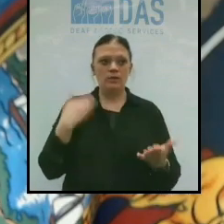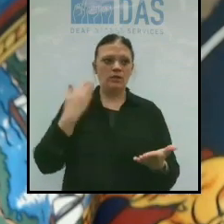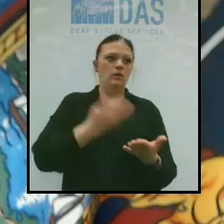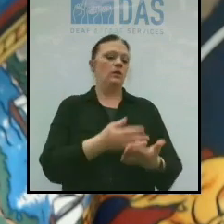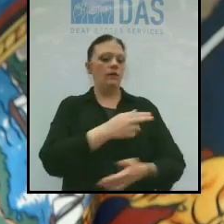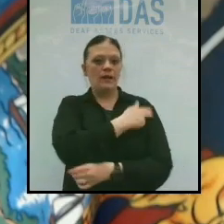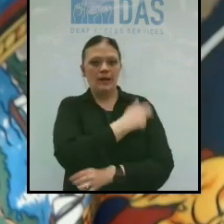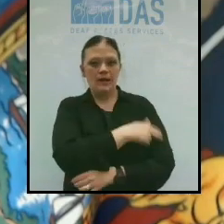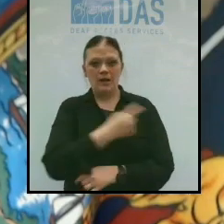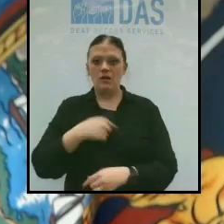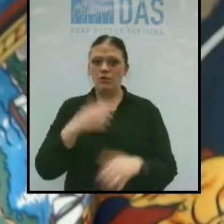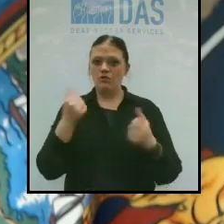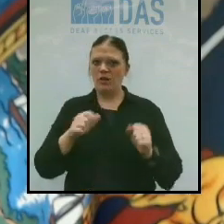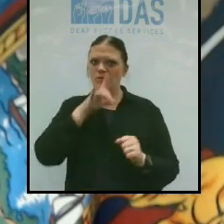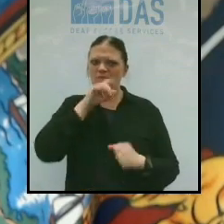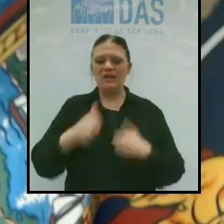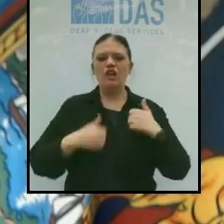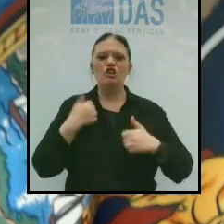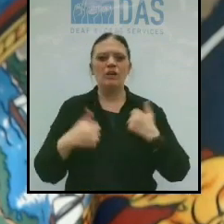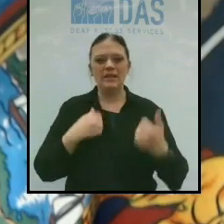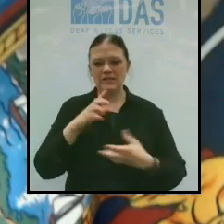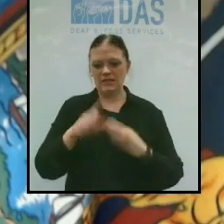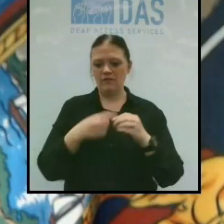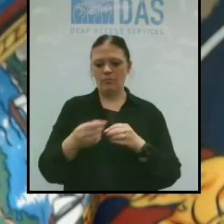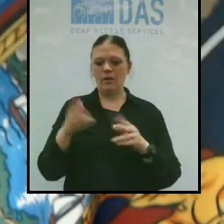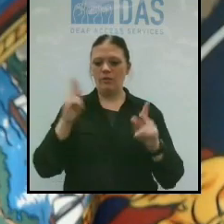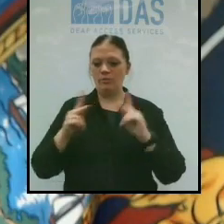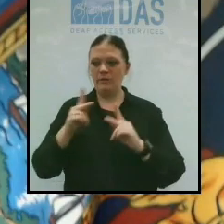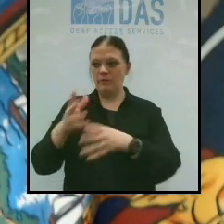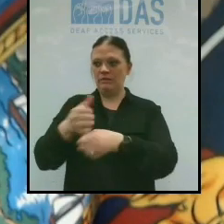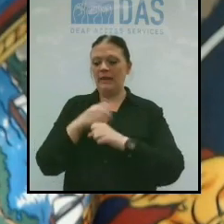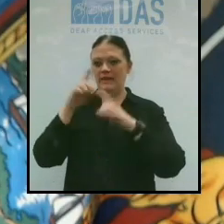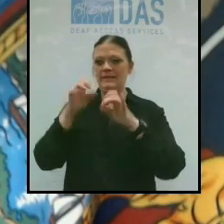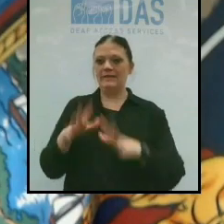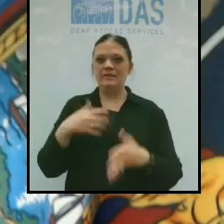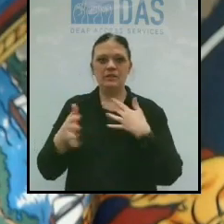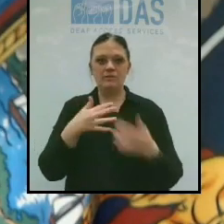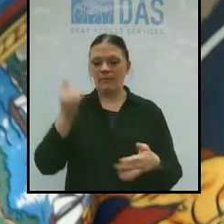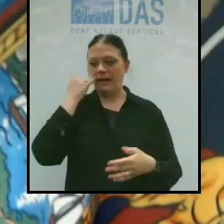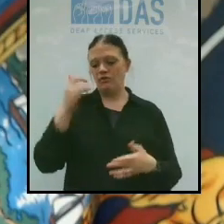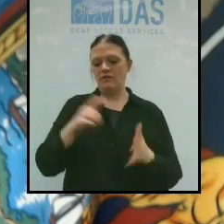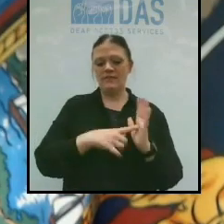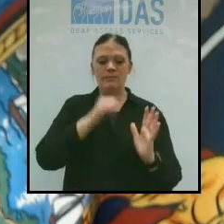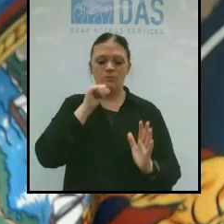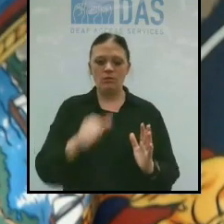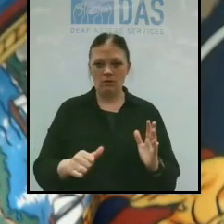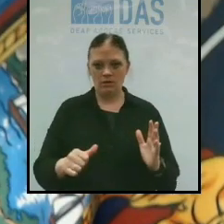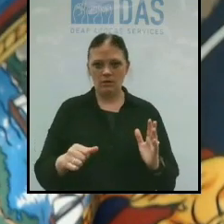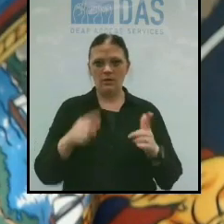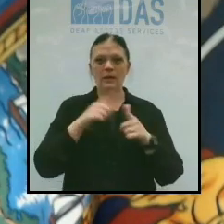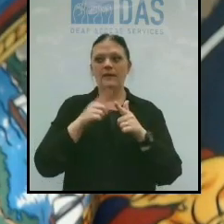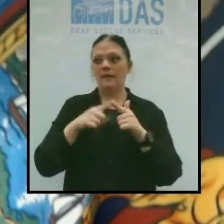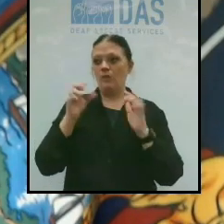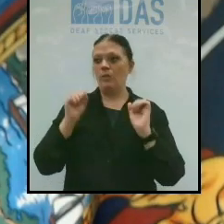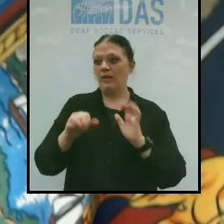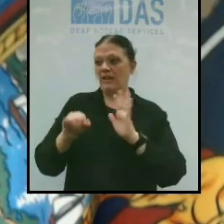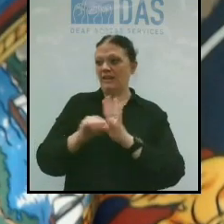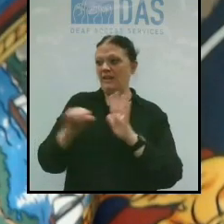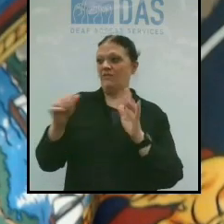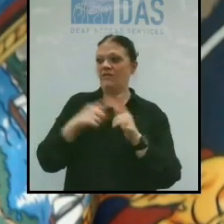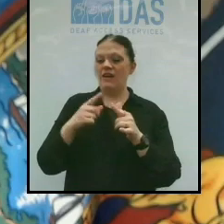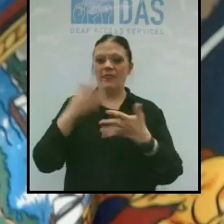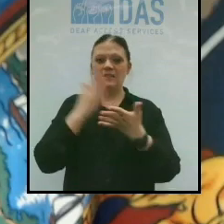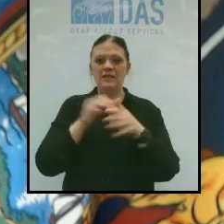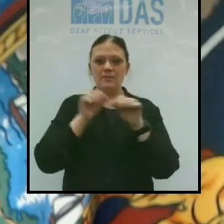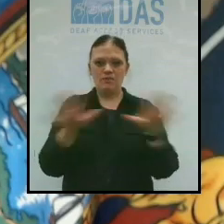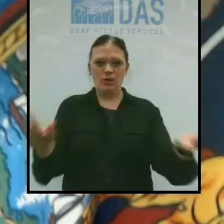we're trying to be really aggressive about getting people in to get tested, even if they don't have symptoms, so we can identify them and break the chain of